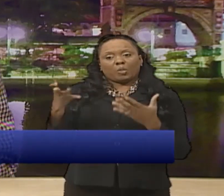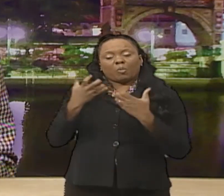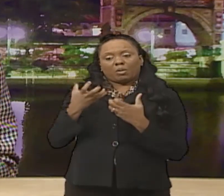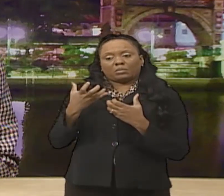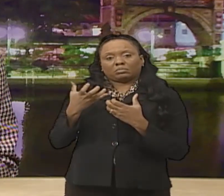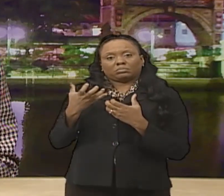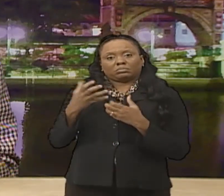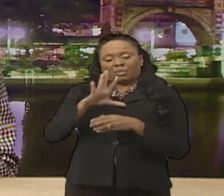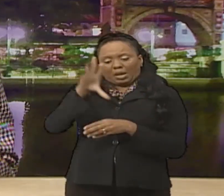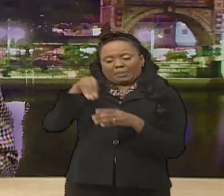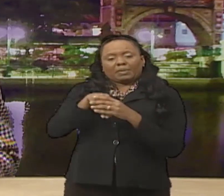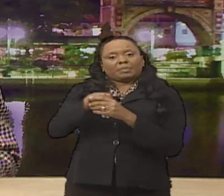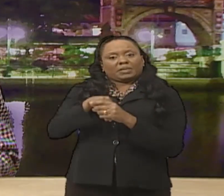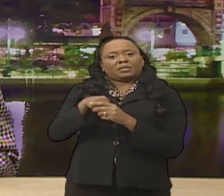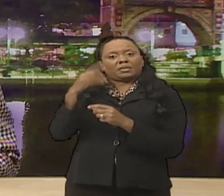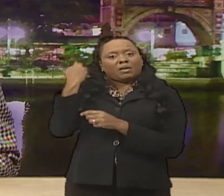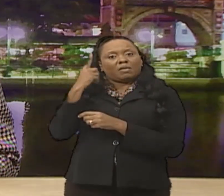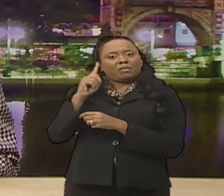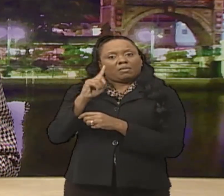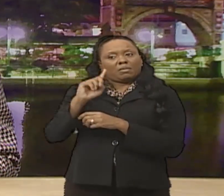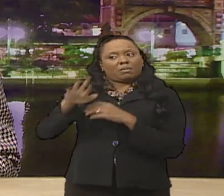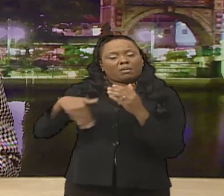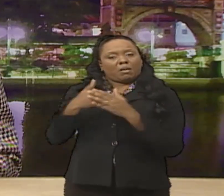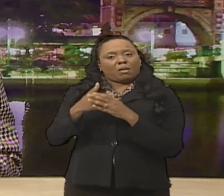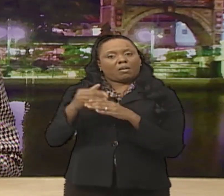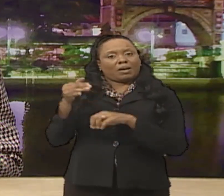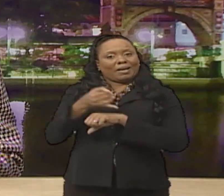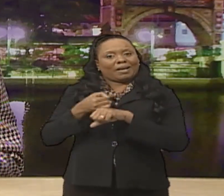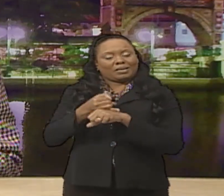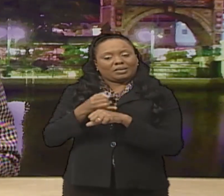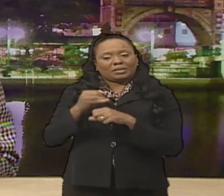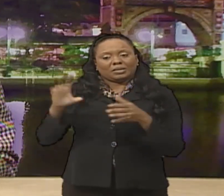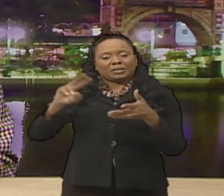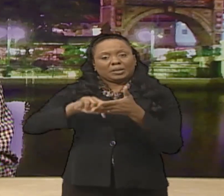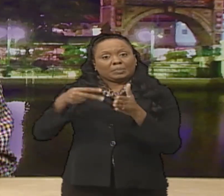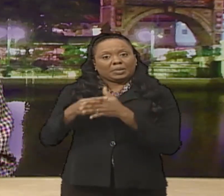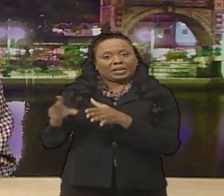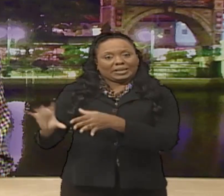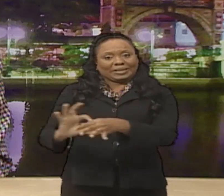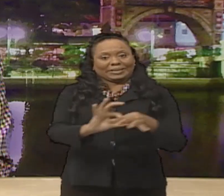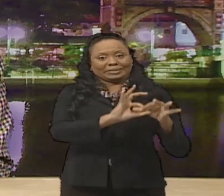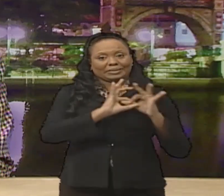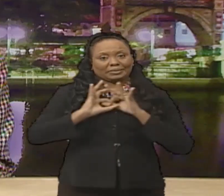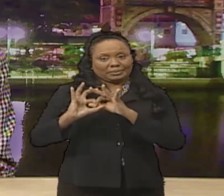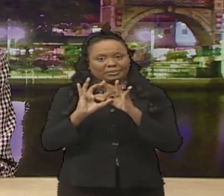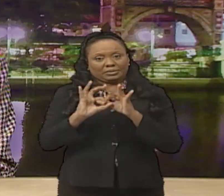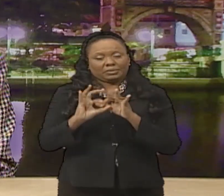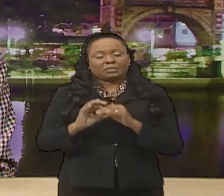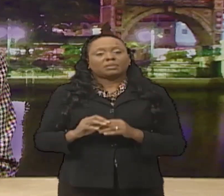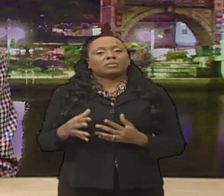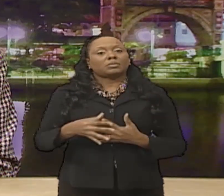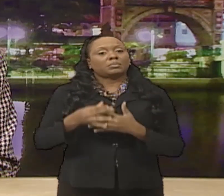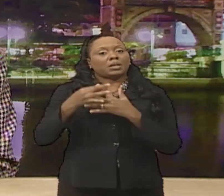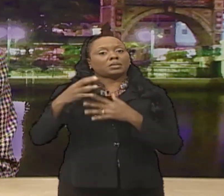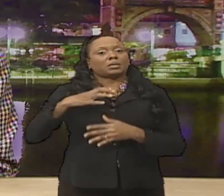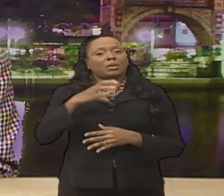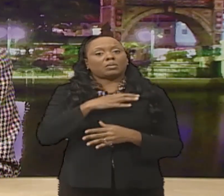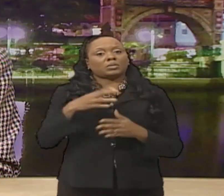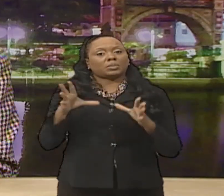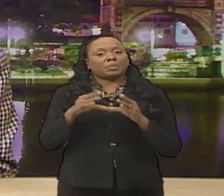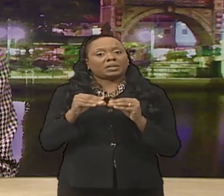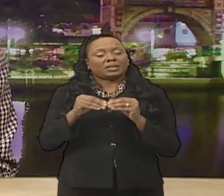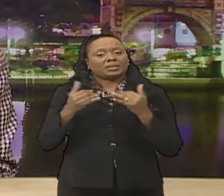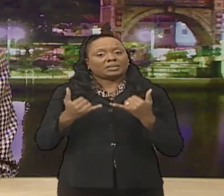Mia Amor-Motley shared the view at the opening of the 6th special meeting of the Council for Finance and Planning, or COFAP. Kishmar